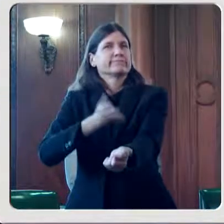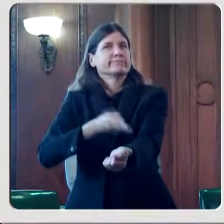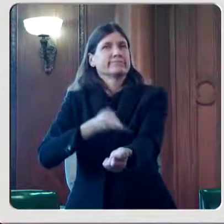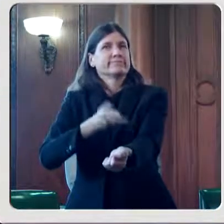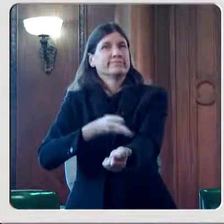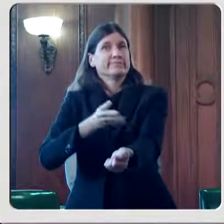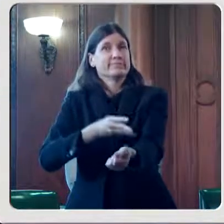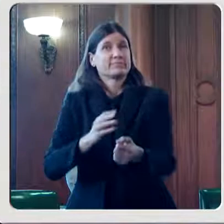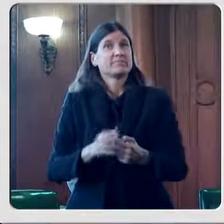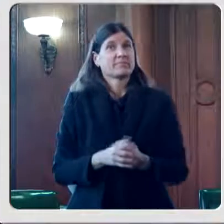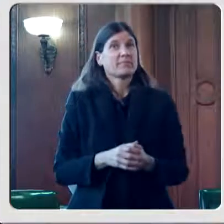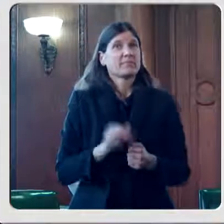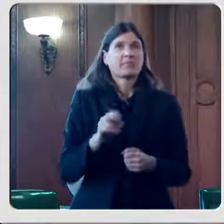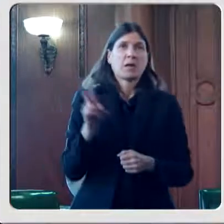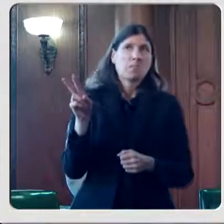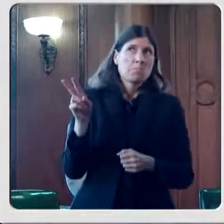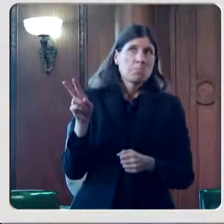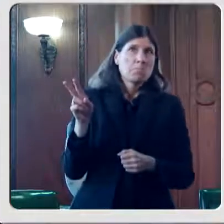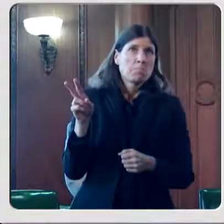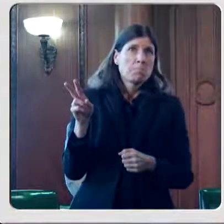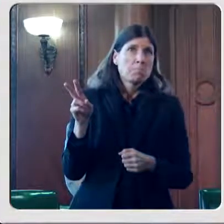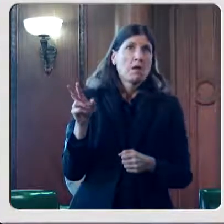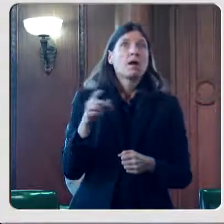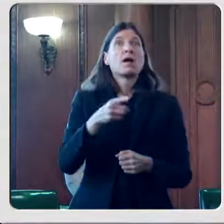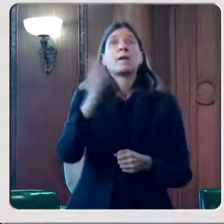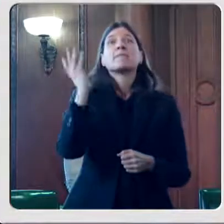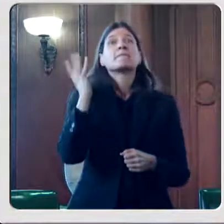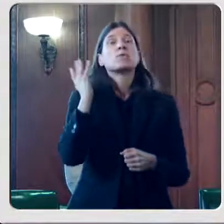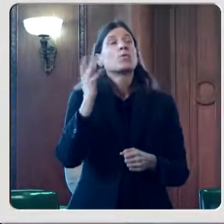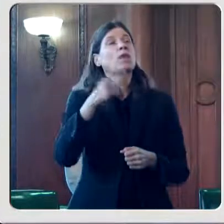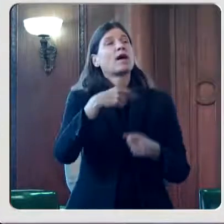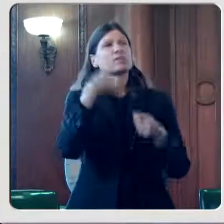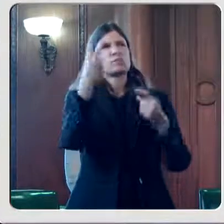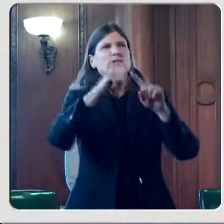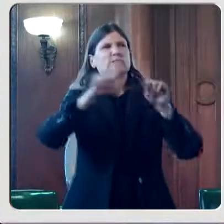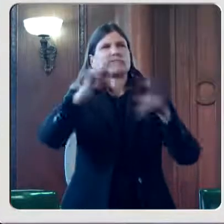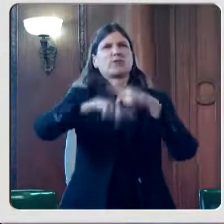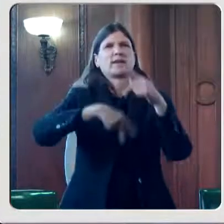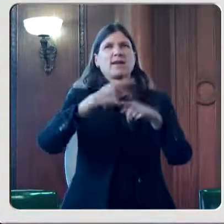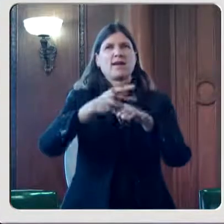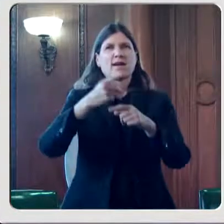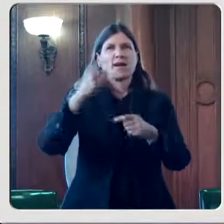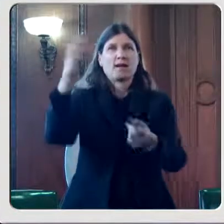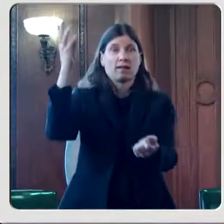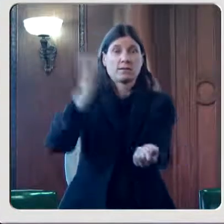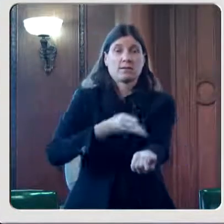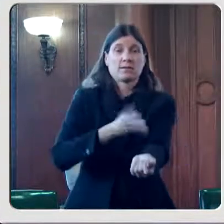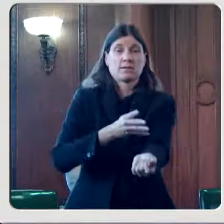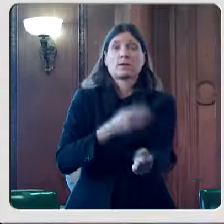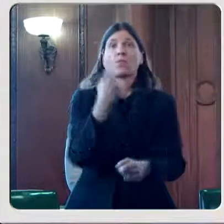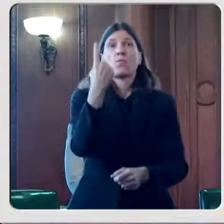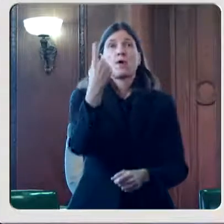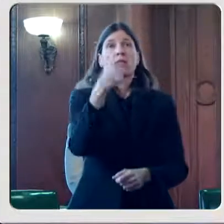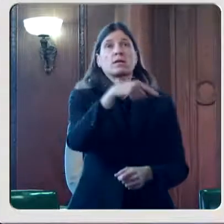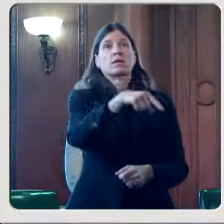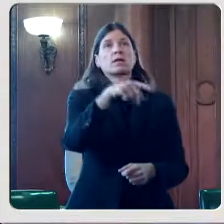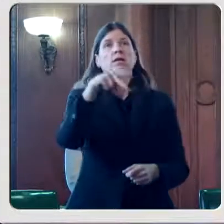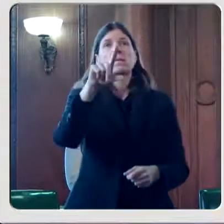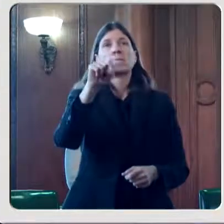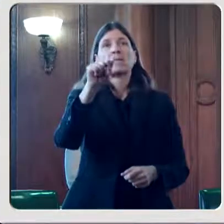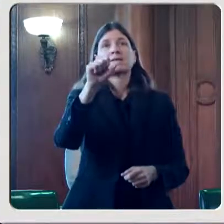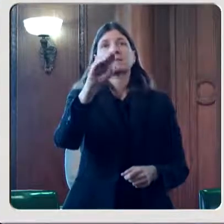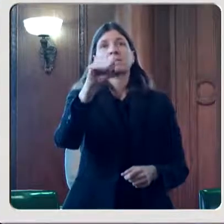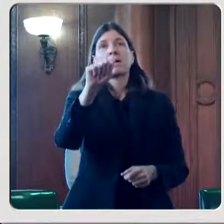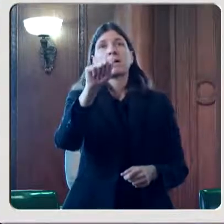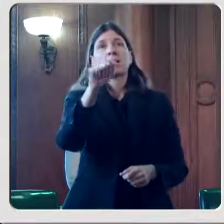in 2021, we're really not going to be talking much about plasma. We'll be talking about monoclonal antibody. Here's the tricky